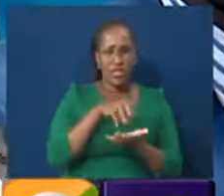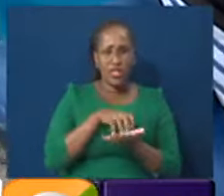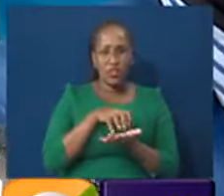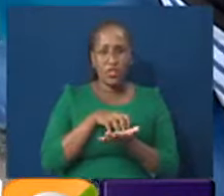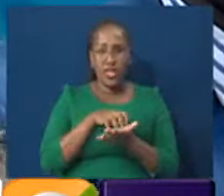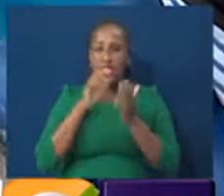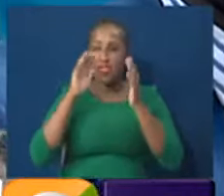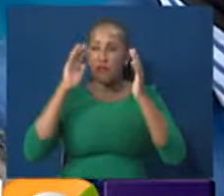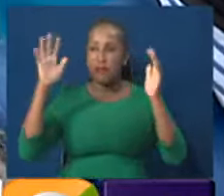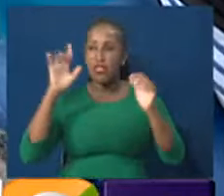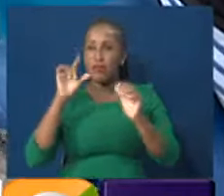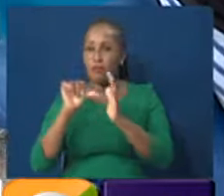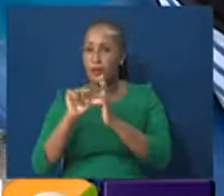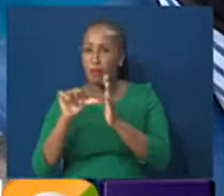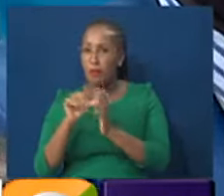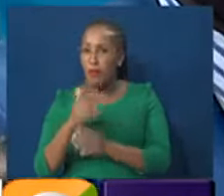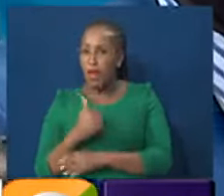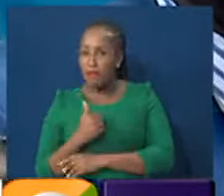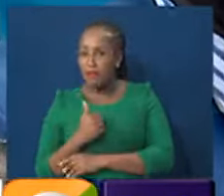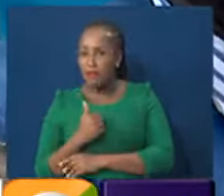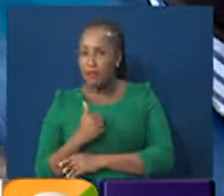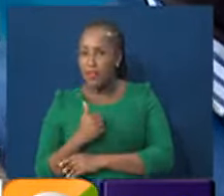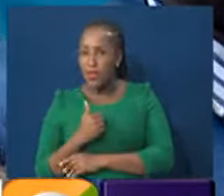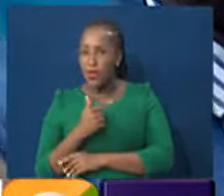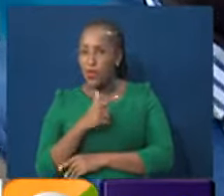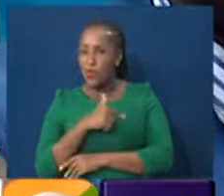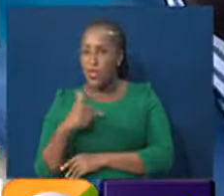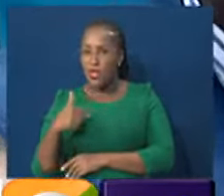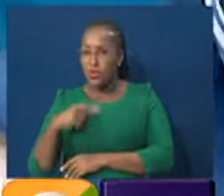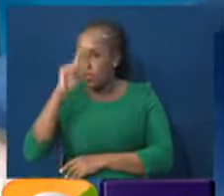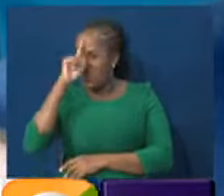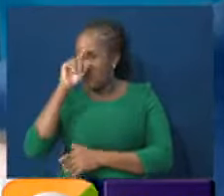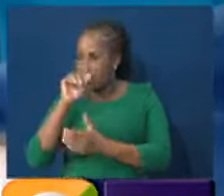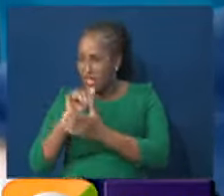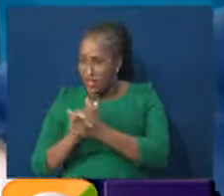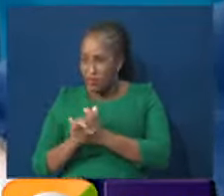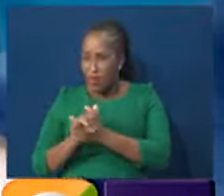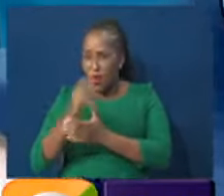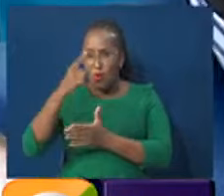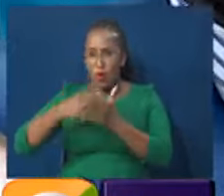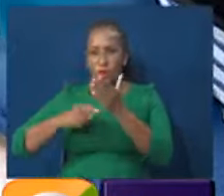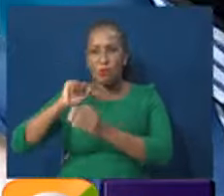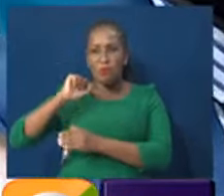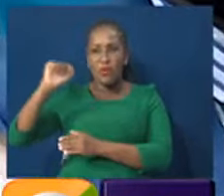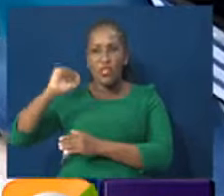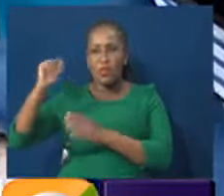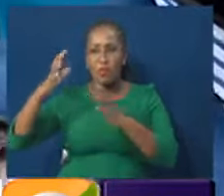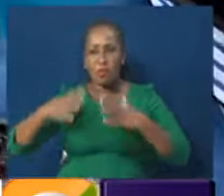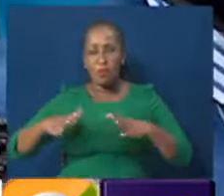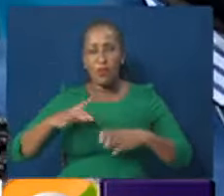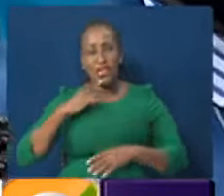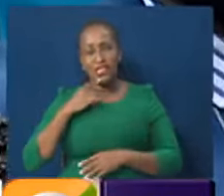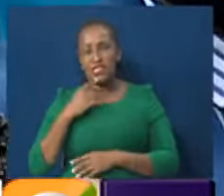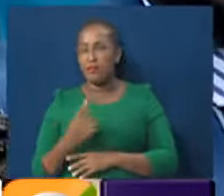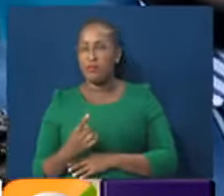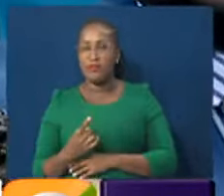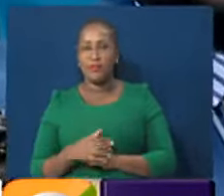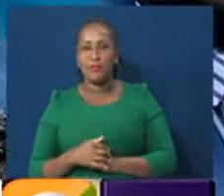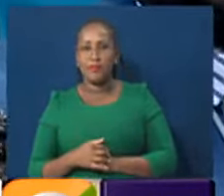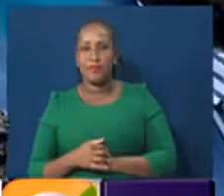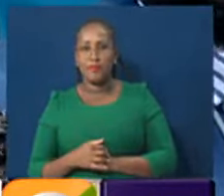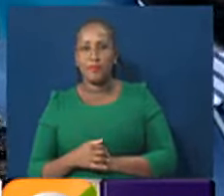The biggest problem that you're having is we believed what the politicians told us. The reality on the ground for micro, small, medium